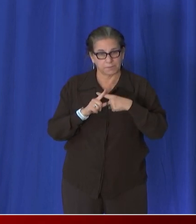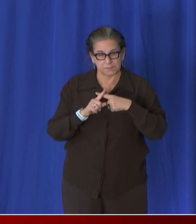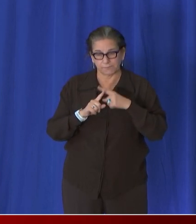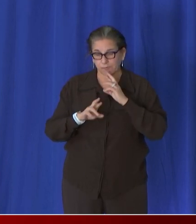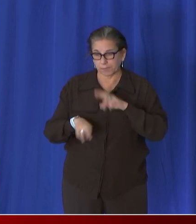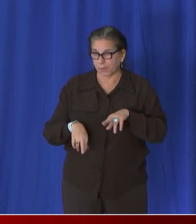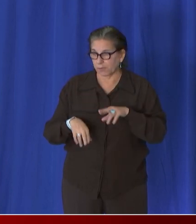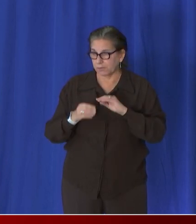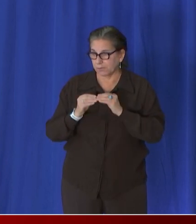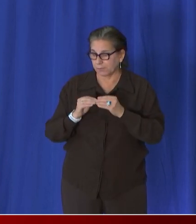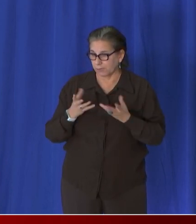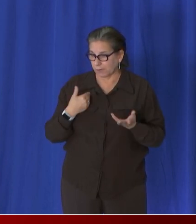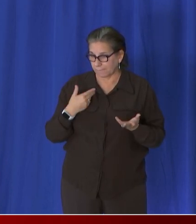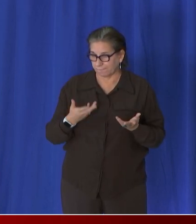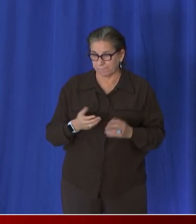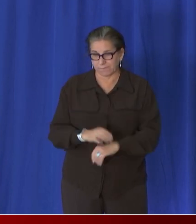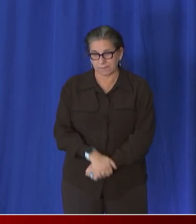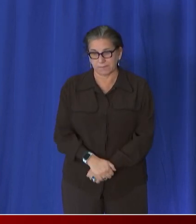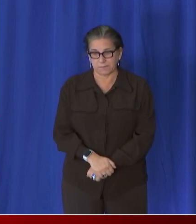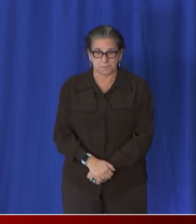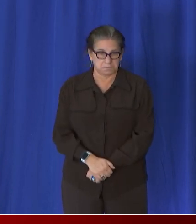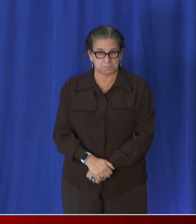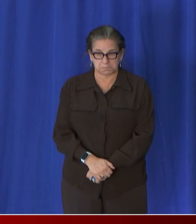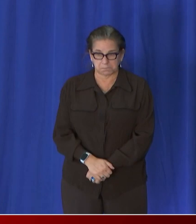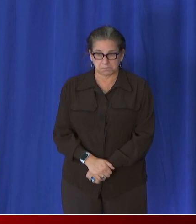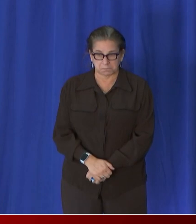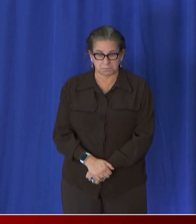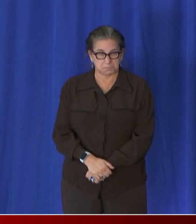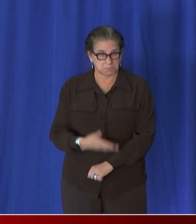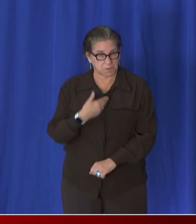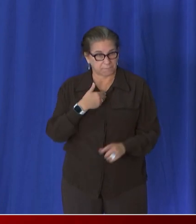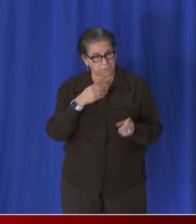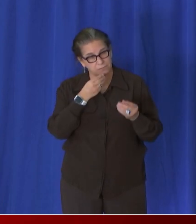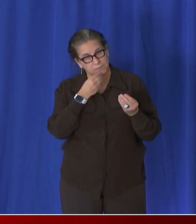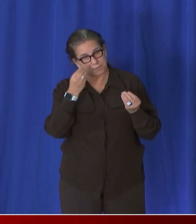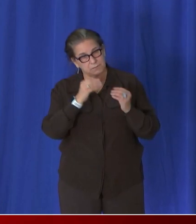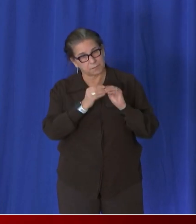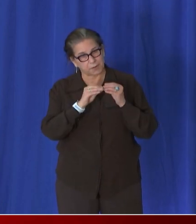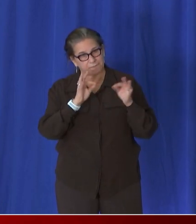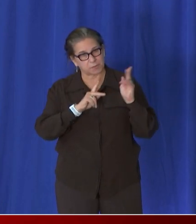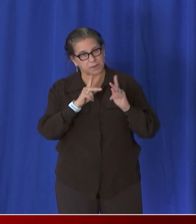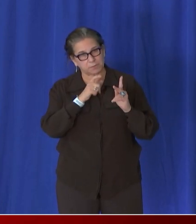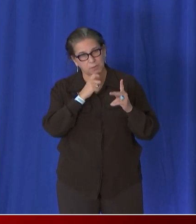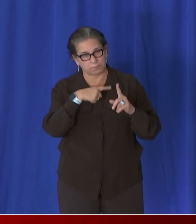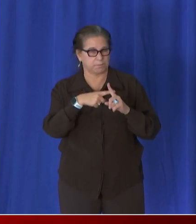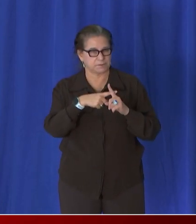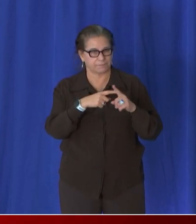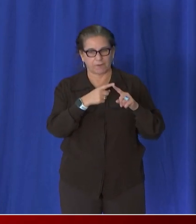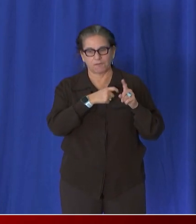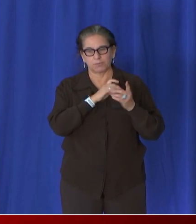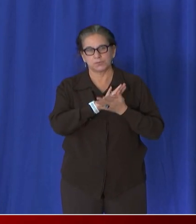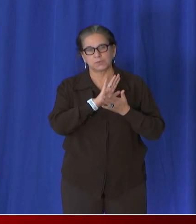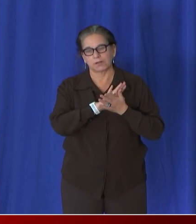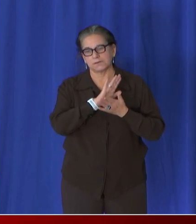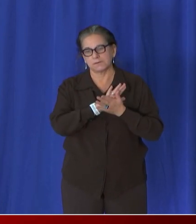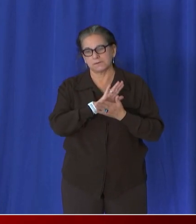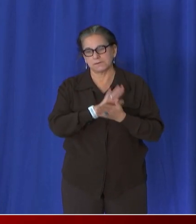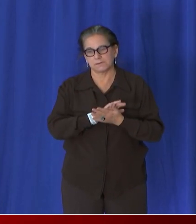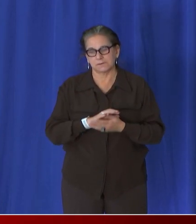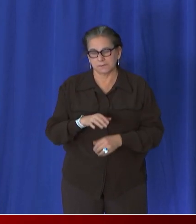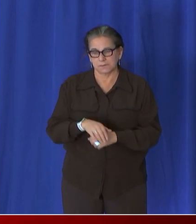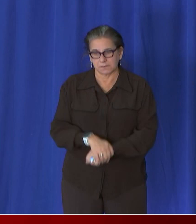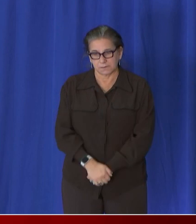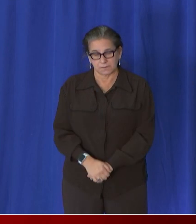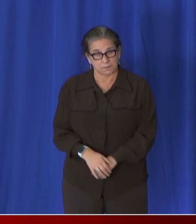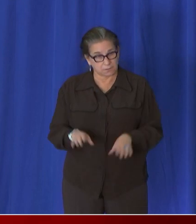there counted more than double the number of infections the school has disclosed. Parents there and at other schools are also telling us that they believe their schools